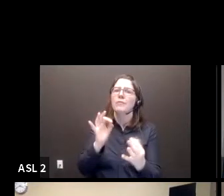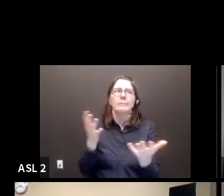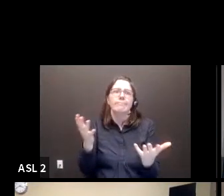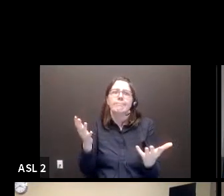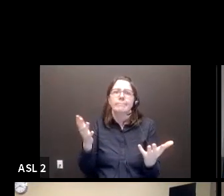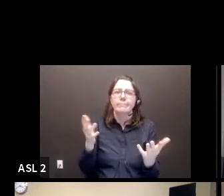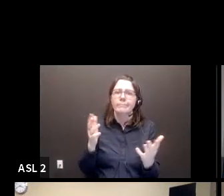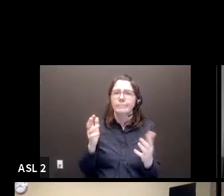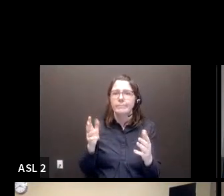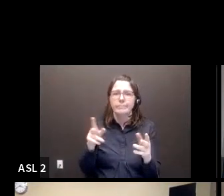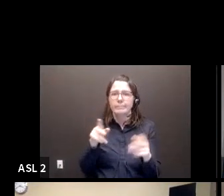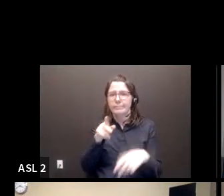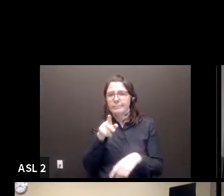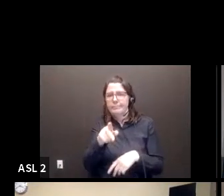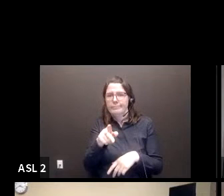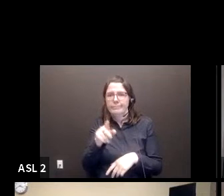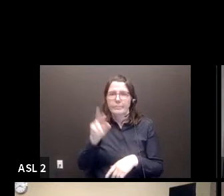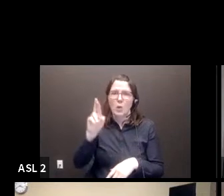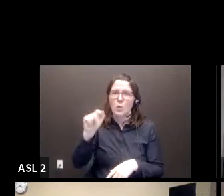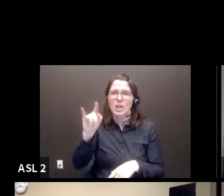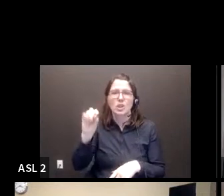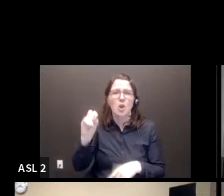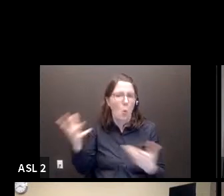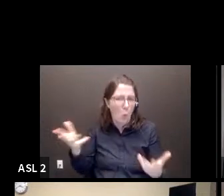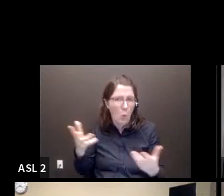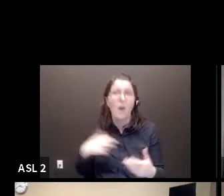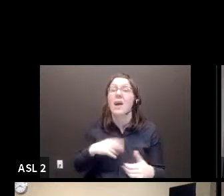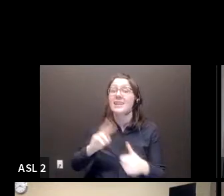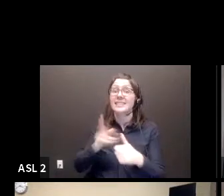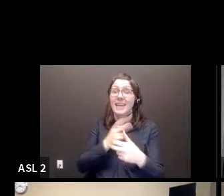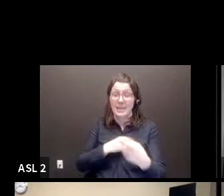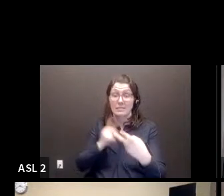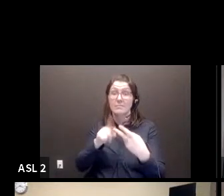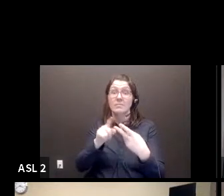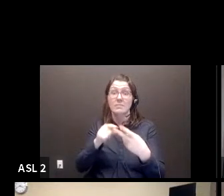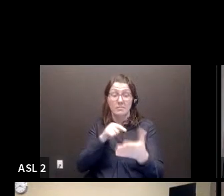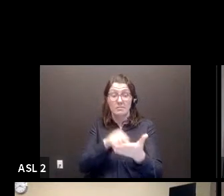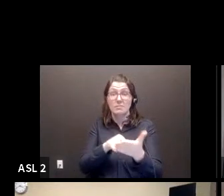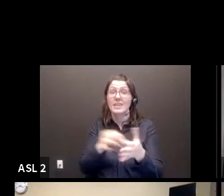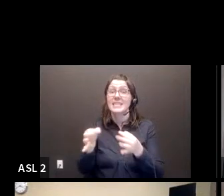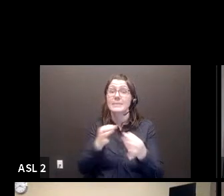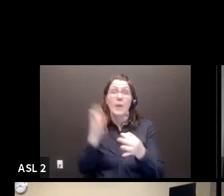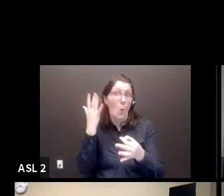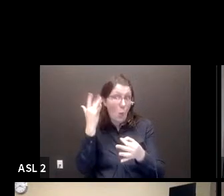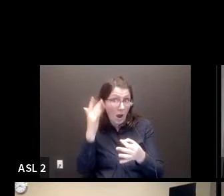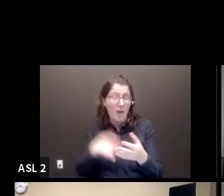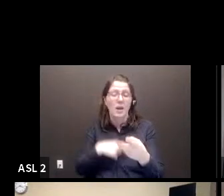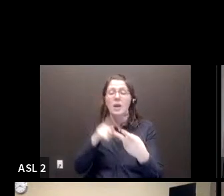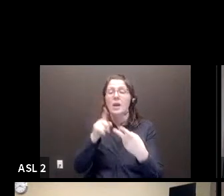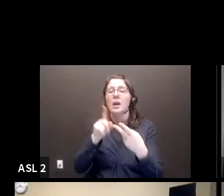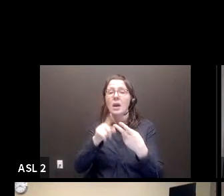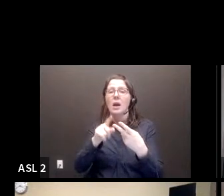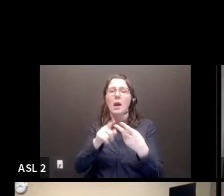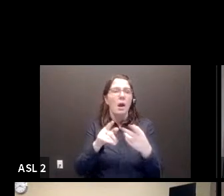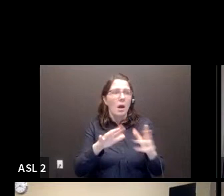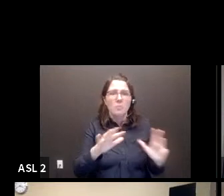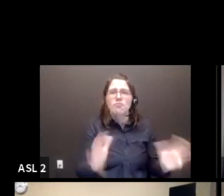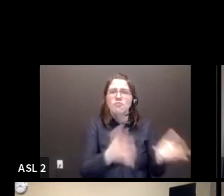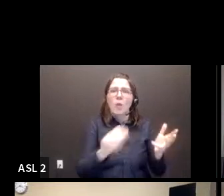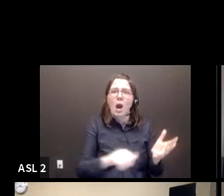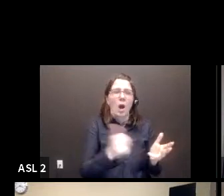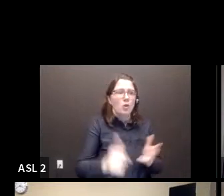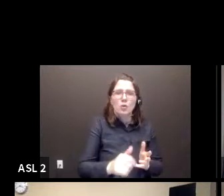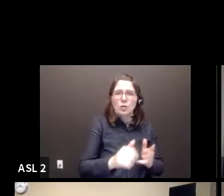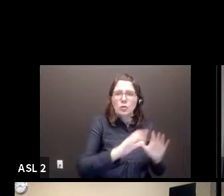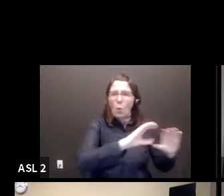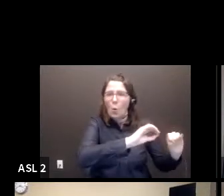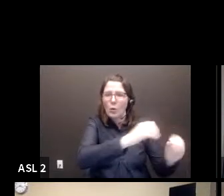described second the justification mentions that focus areas include developing alternative responses to social issues we've